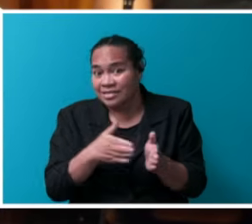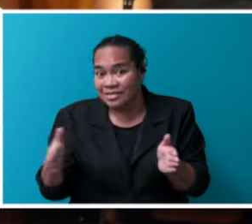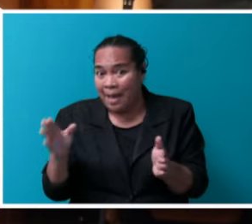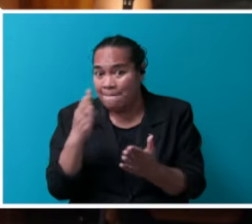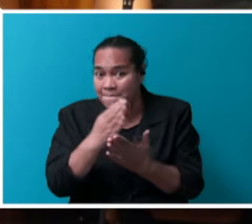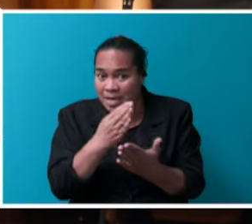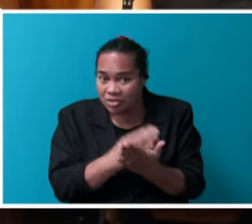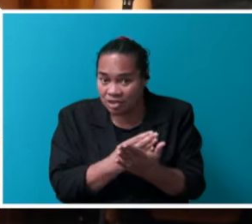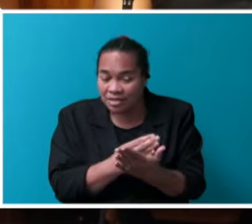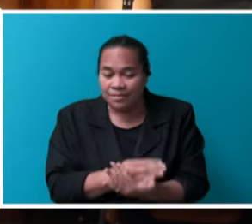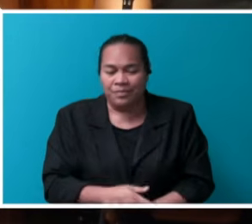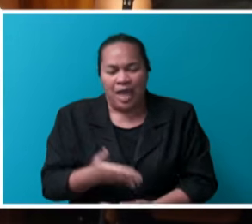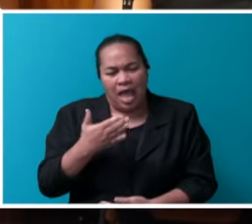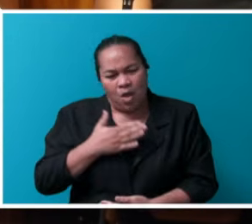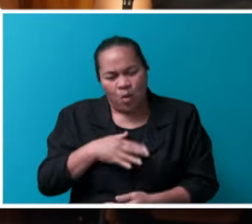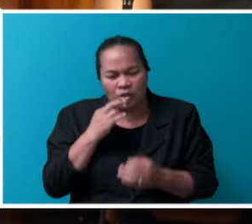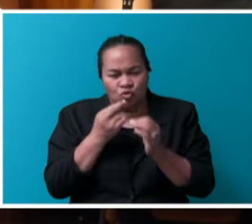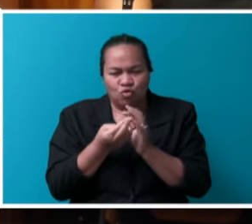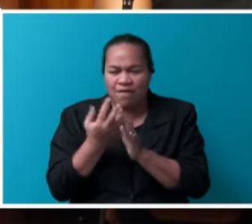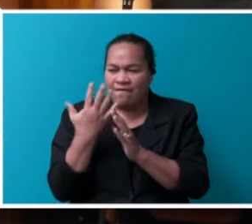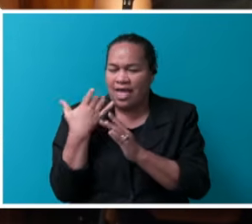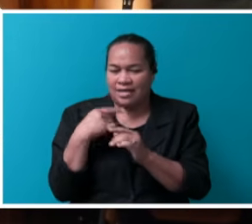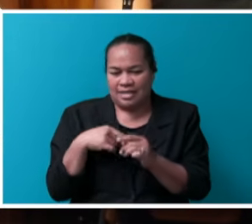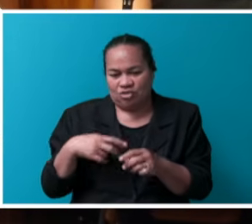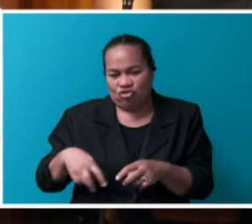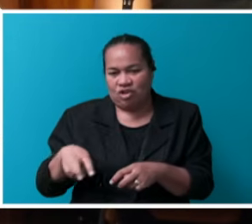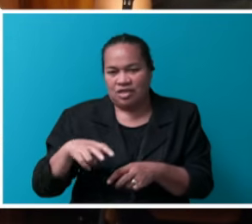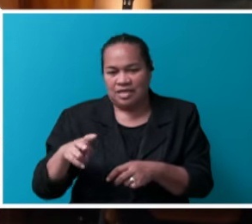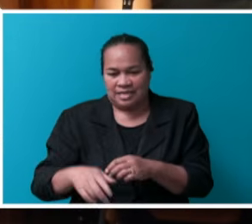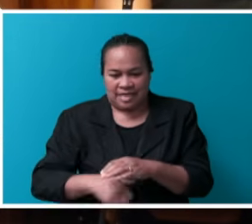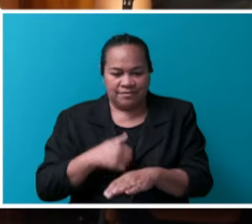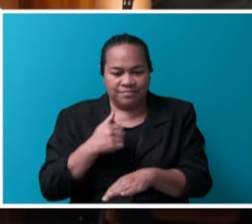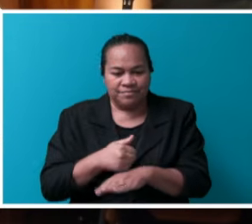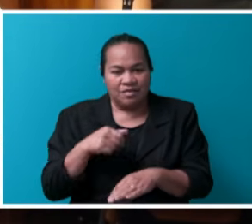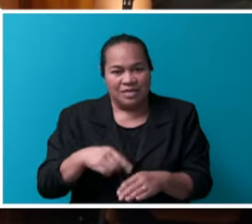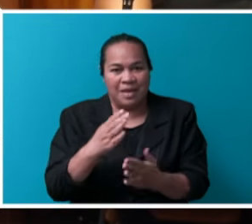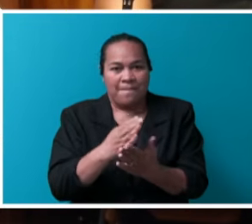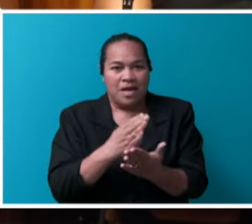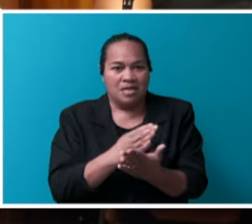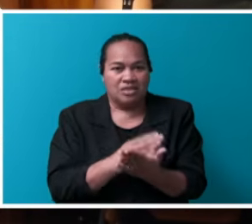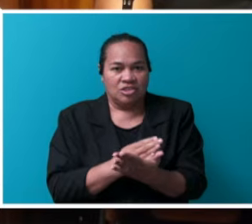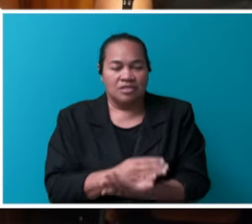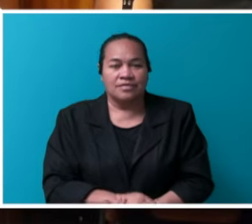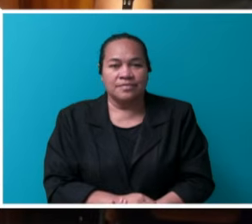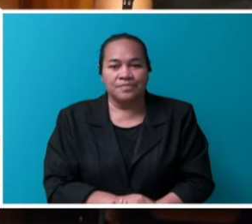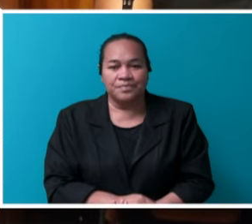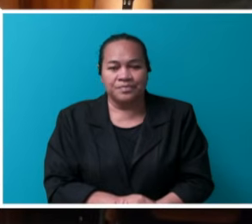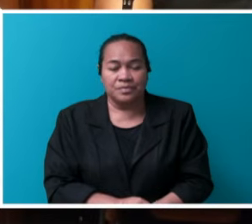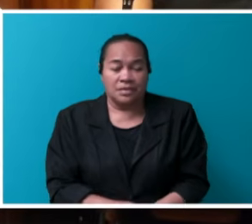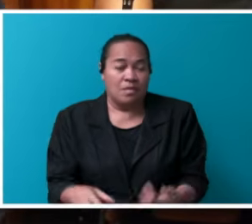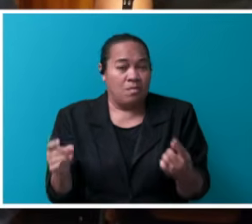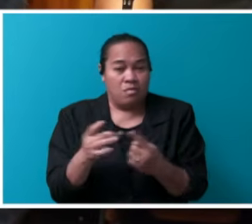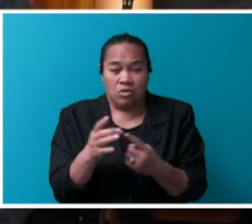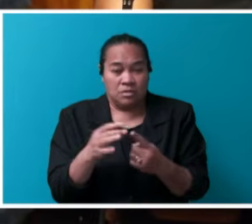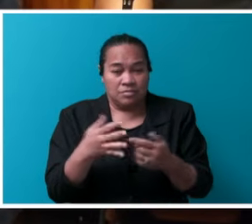Speaker, I want to reflect on this journey which has set the foundations for this budget. A key milestone of